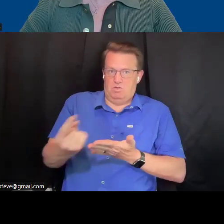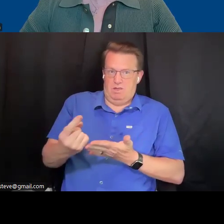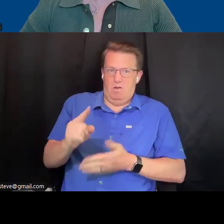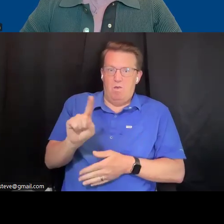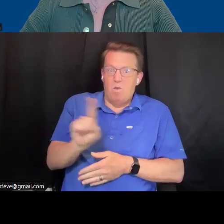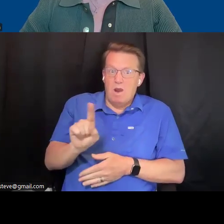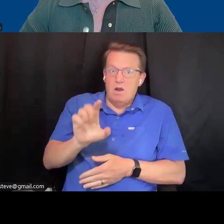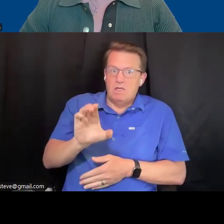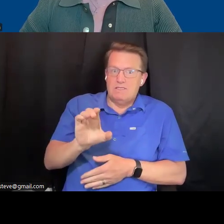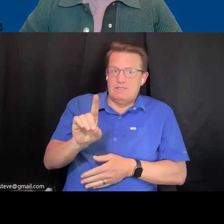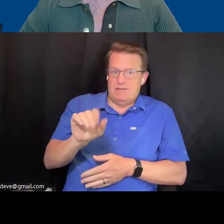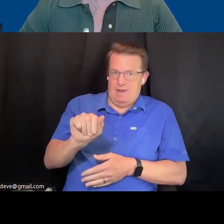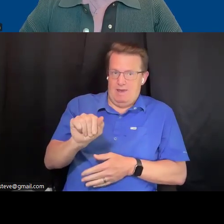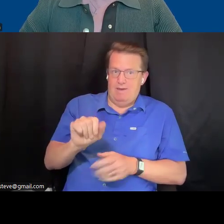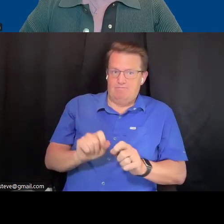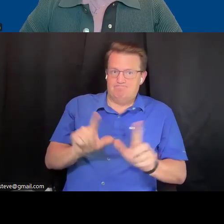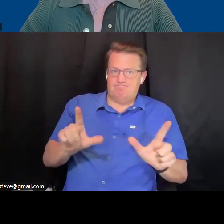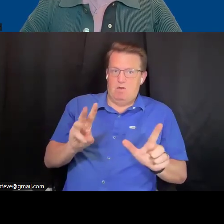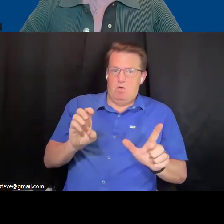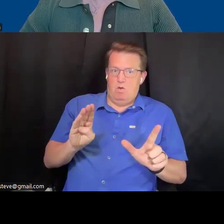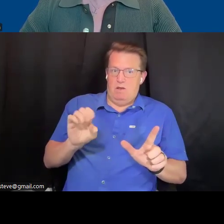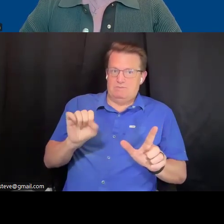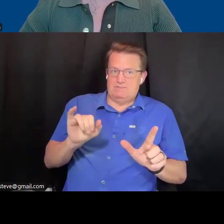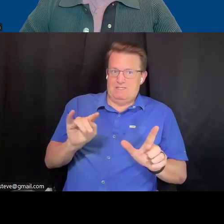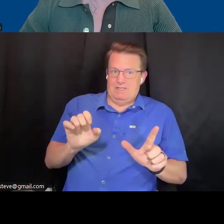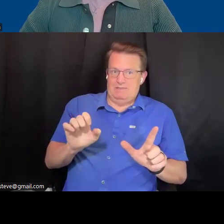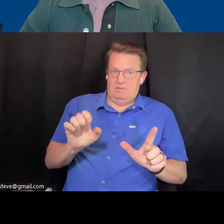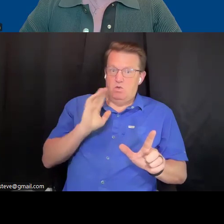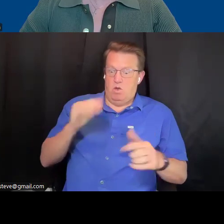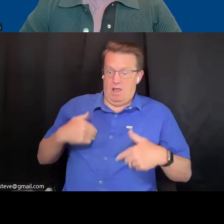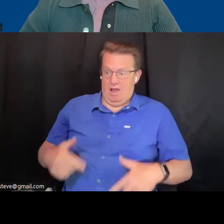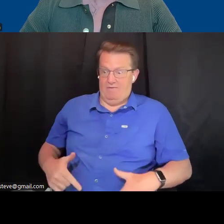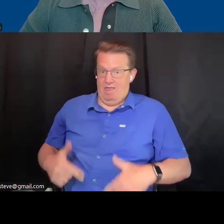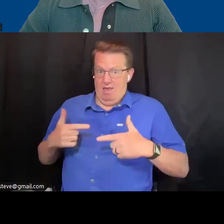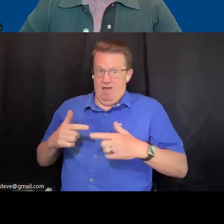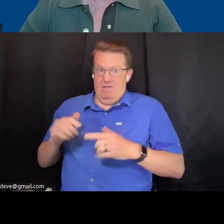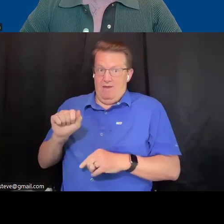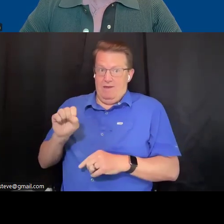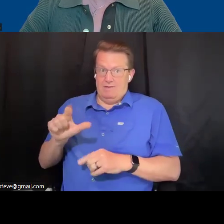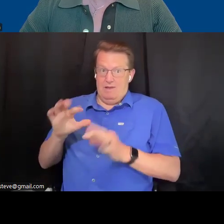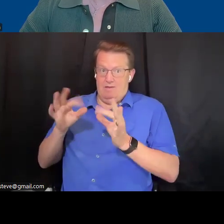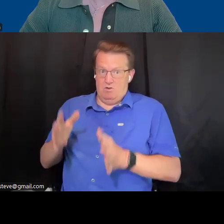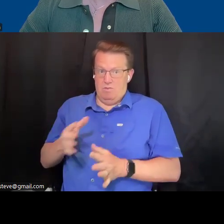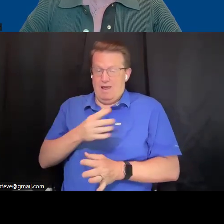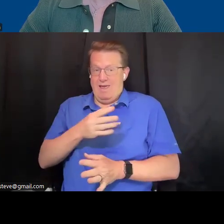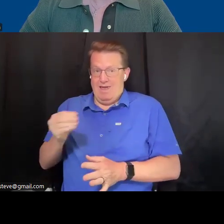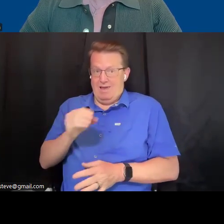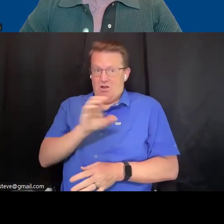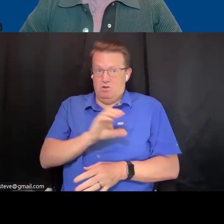website. Live ASL interpreting and automated captioning are also available